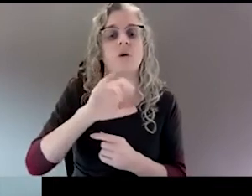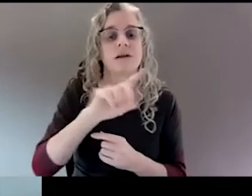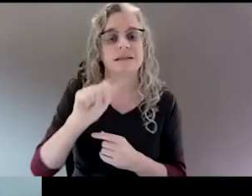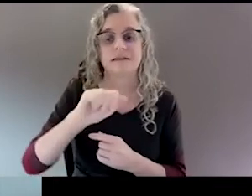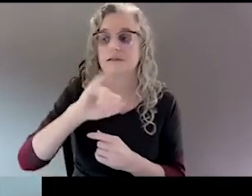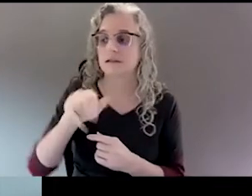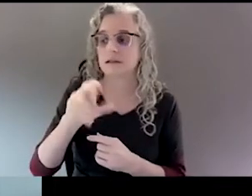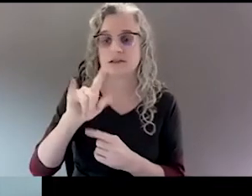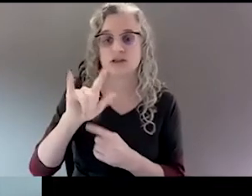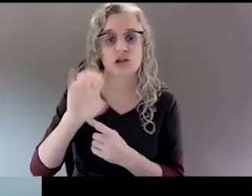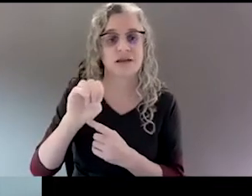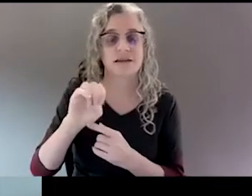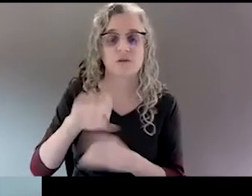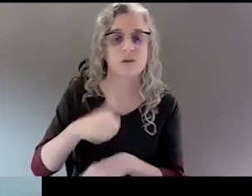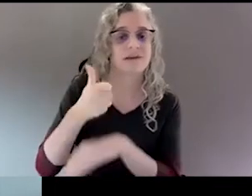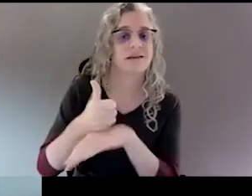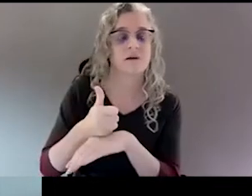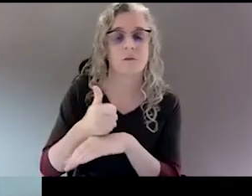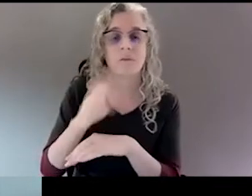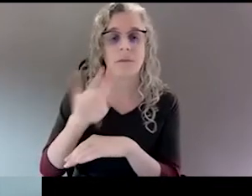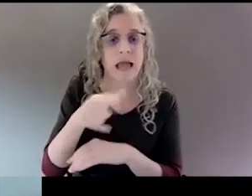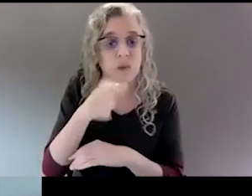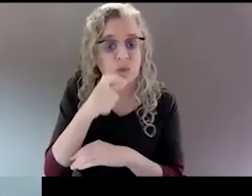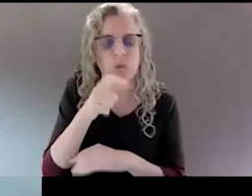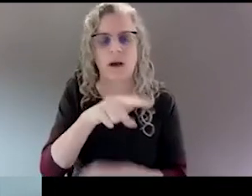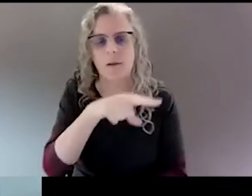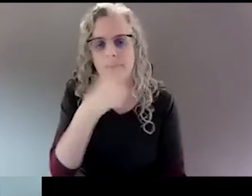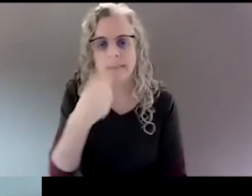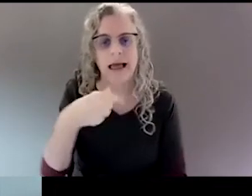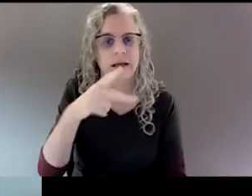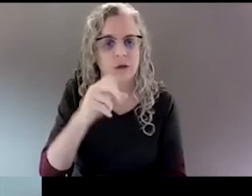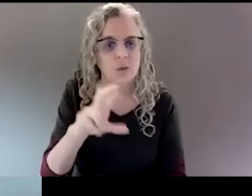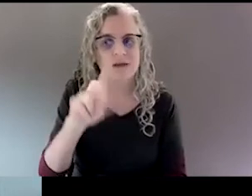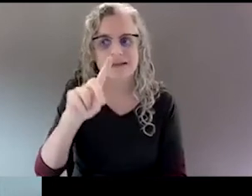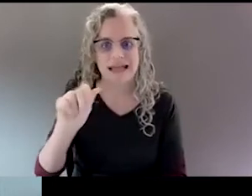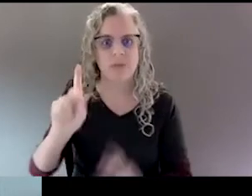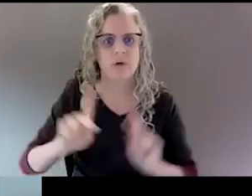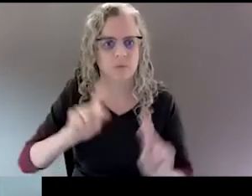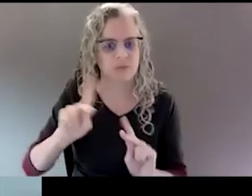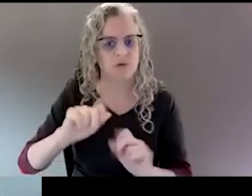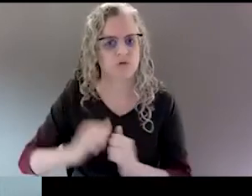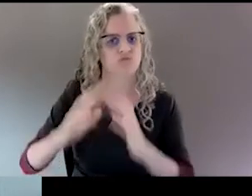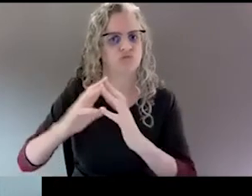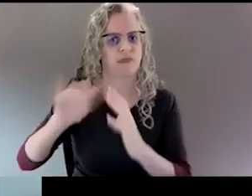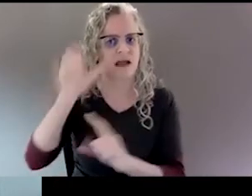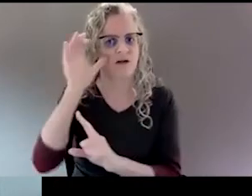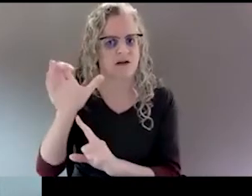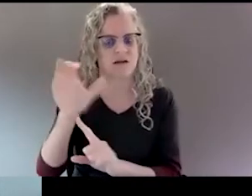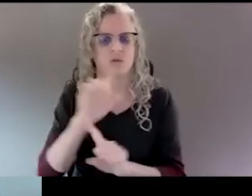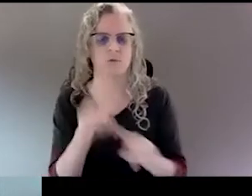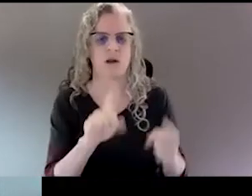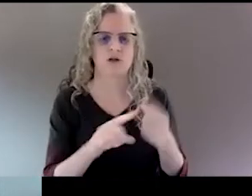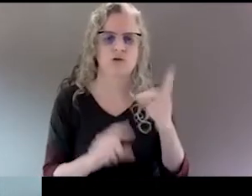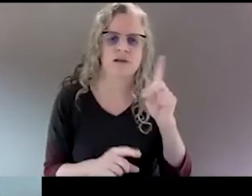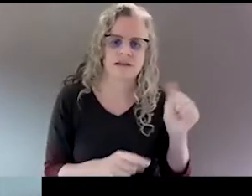queer, disabled individuals. And this was in response to the disability rights movement, which is a very